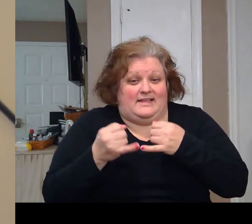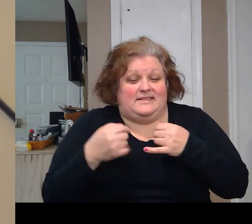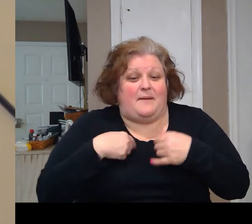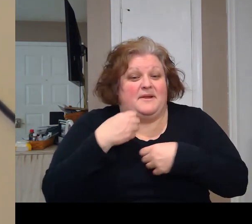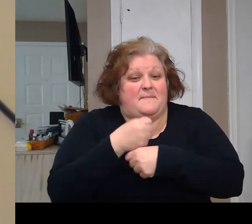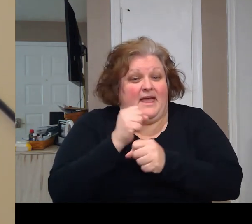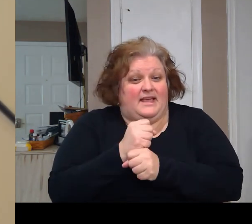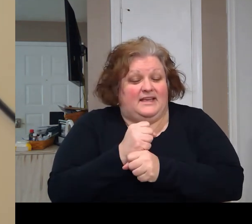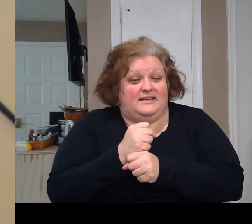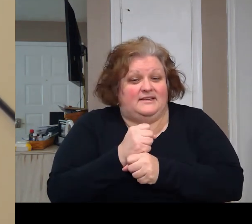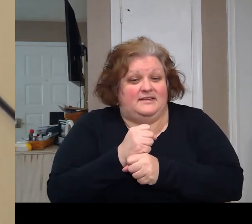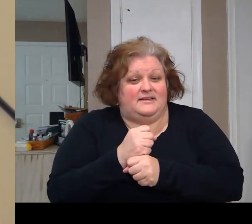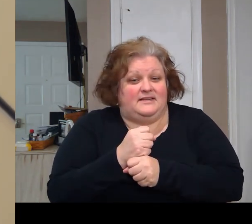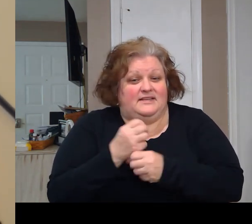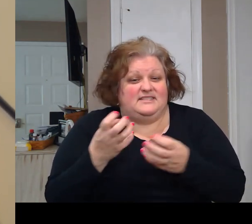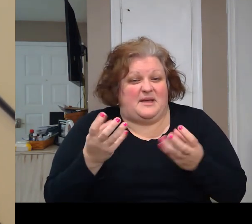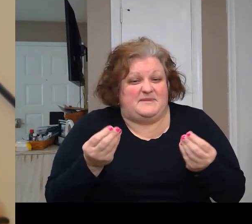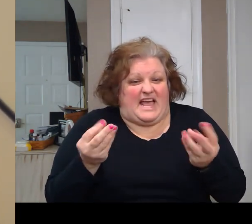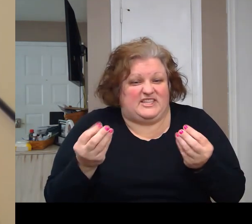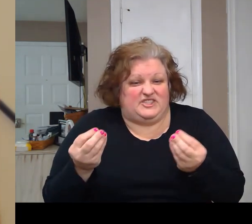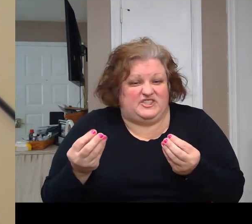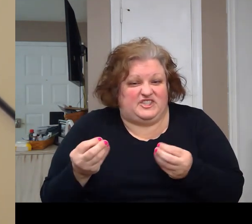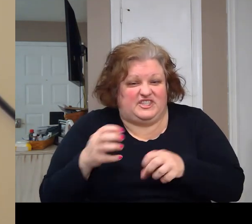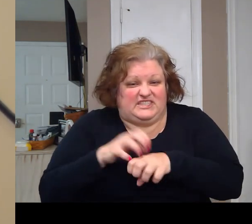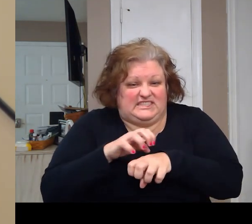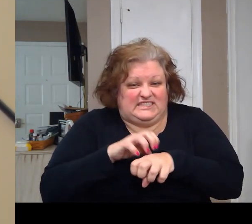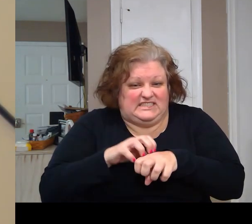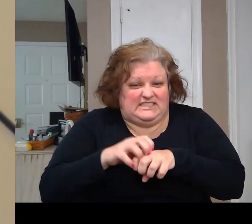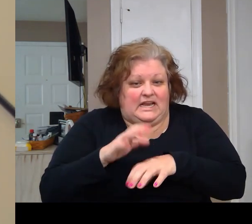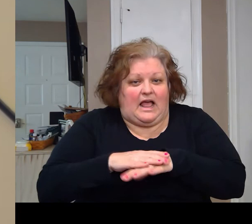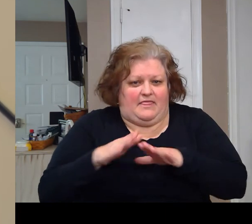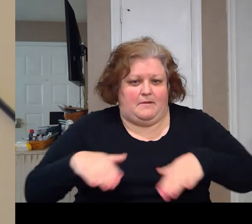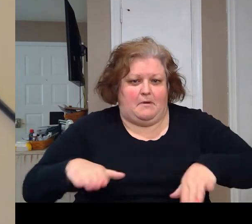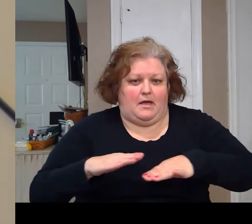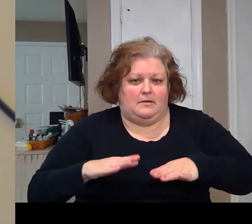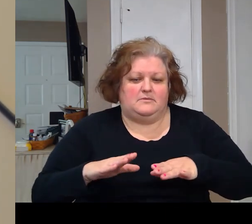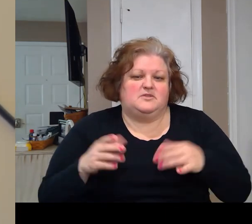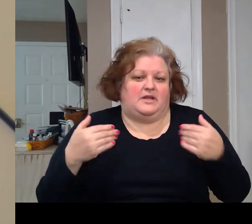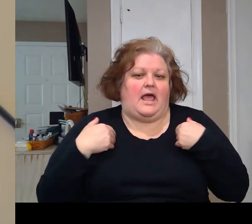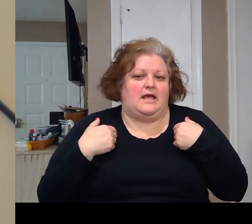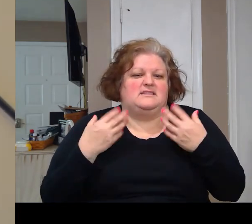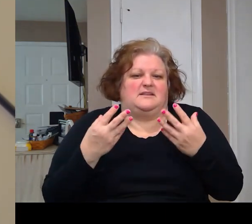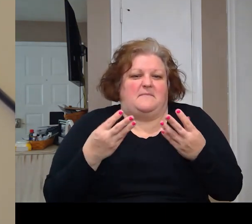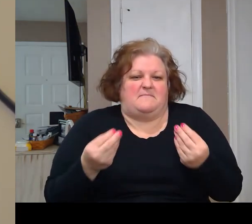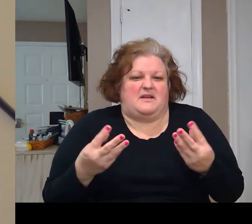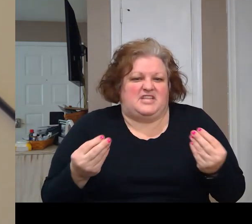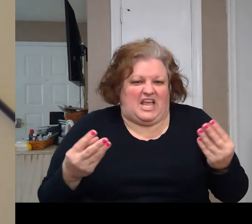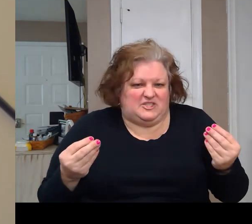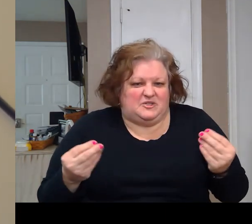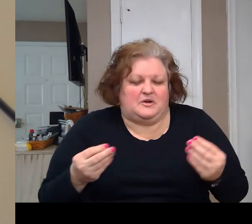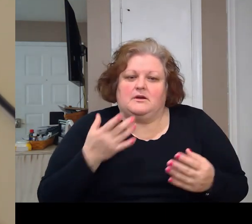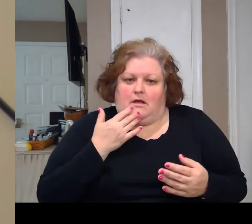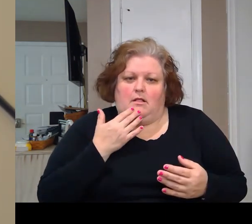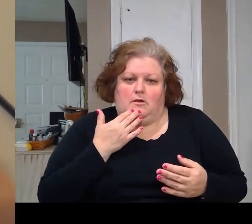And then last but not least, I'm going to make some texture on the bottom so that the bottom has some